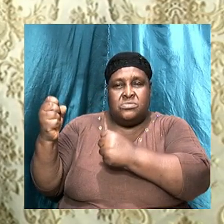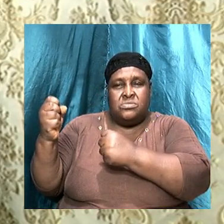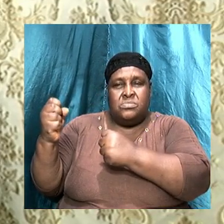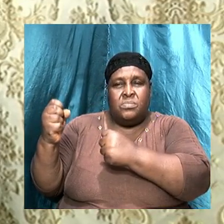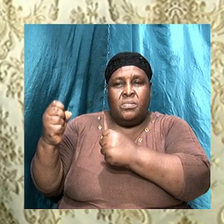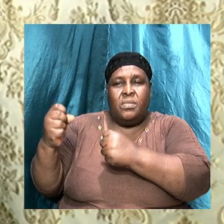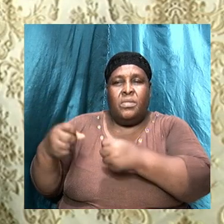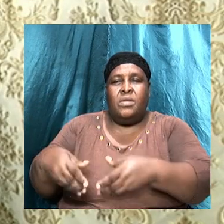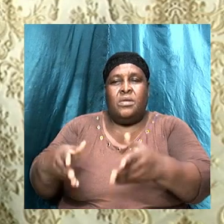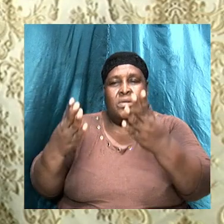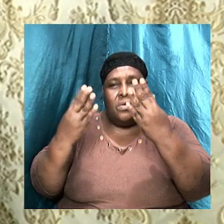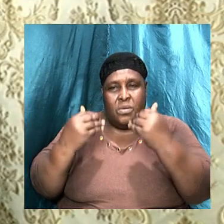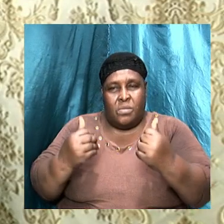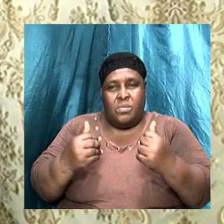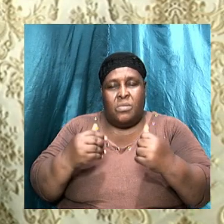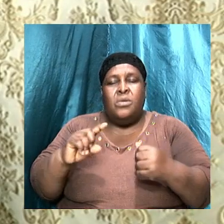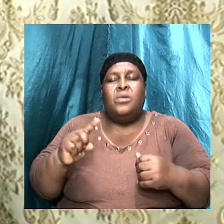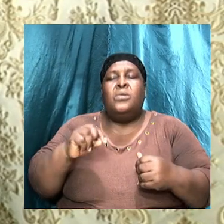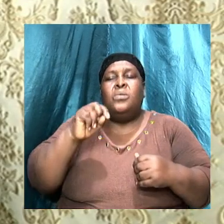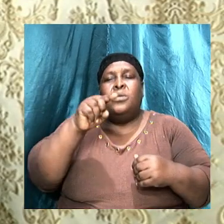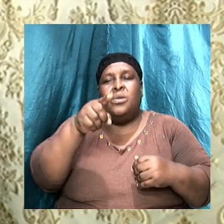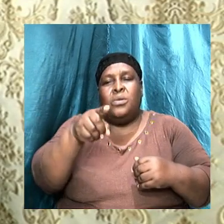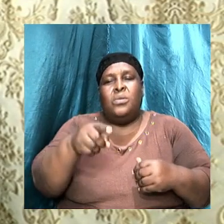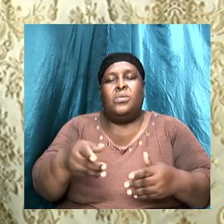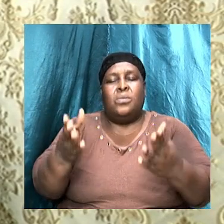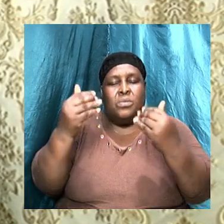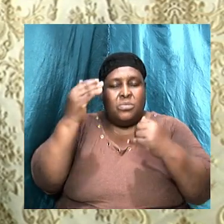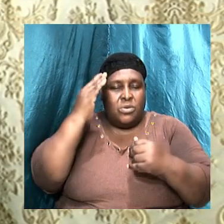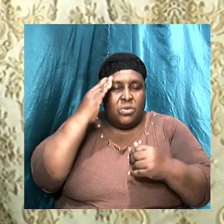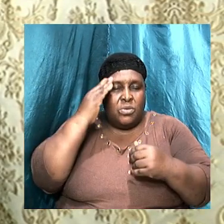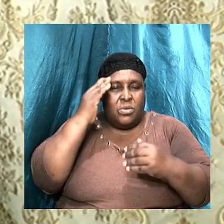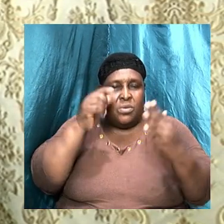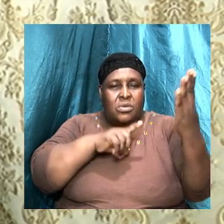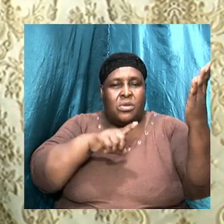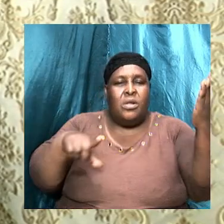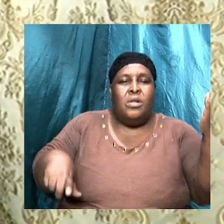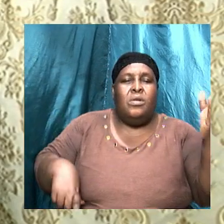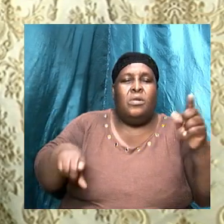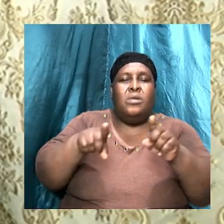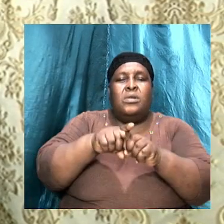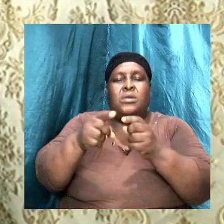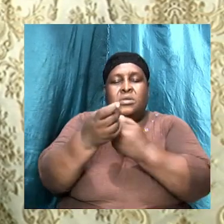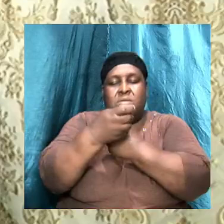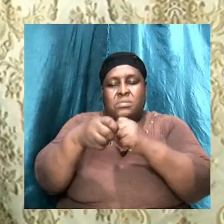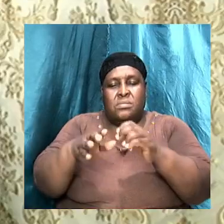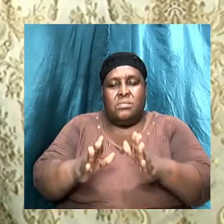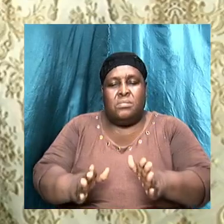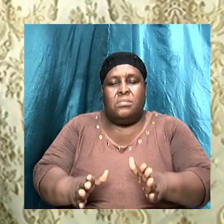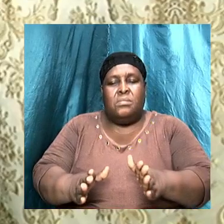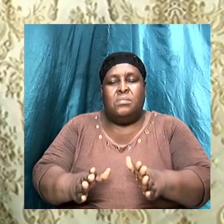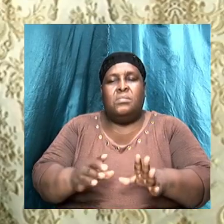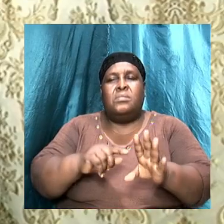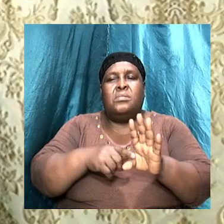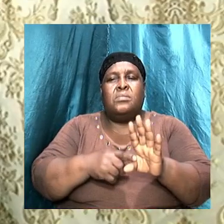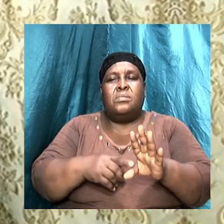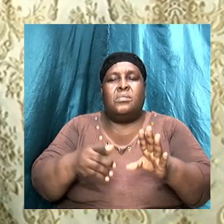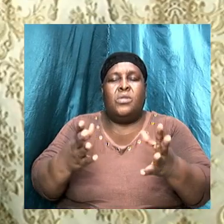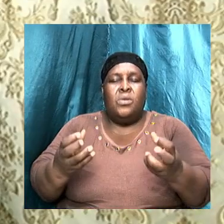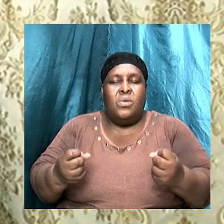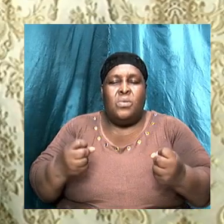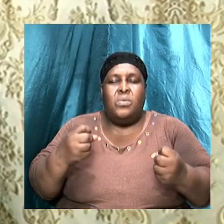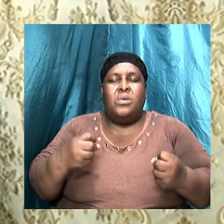you will come to the point where you come to know the Lord as Savior. Before we begin, again, I want to